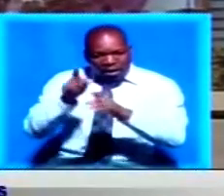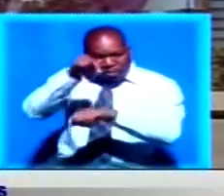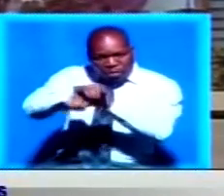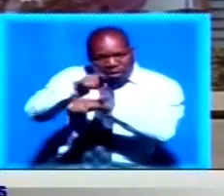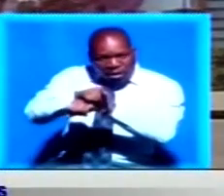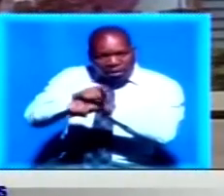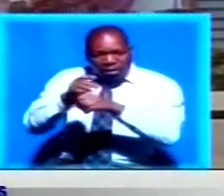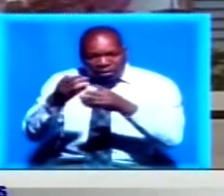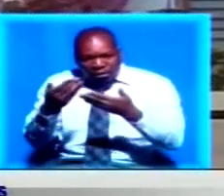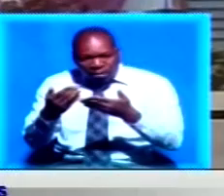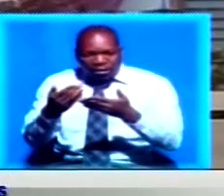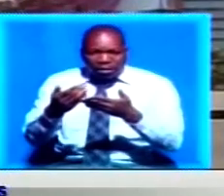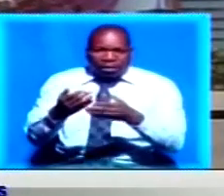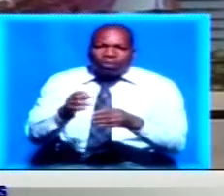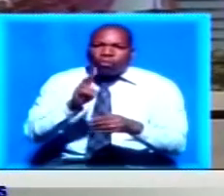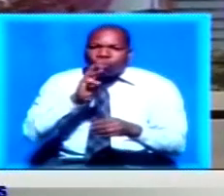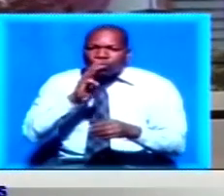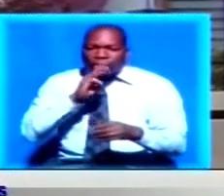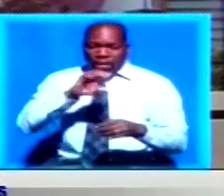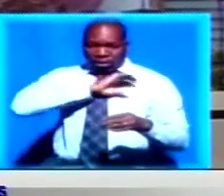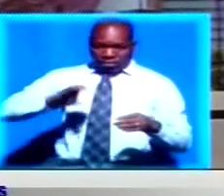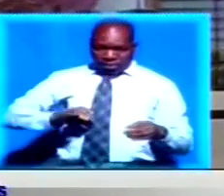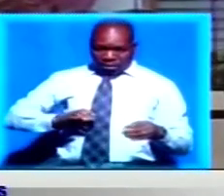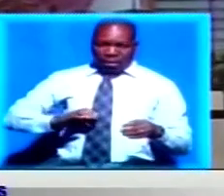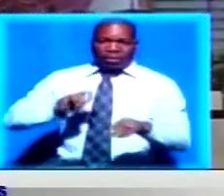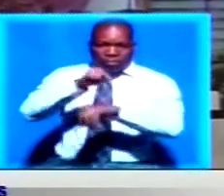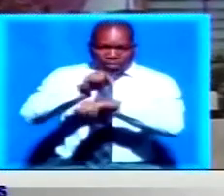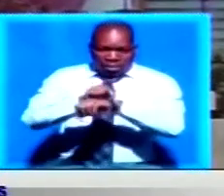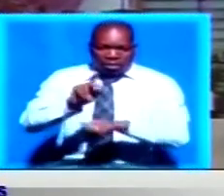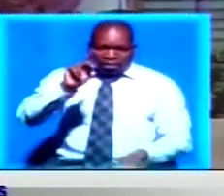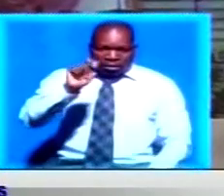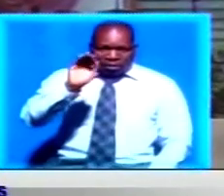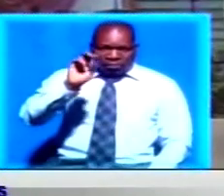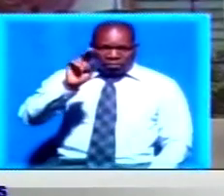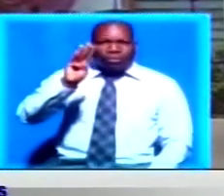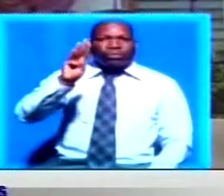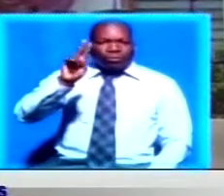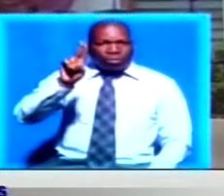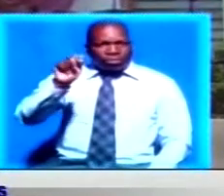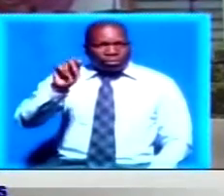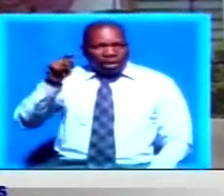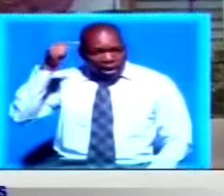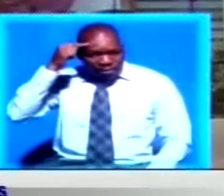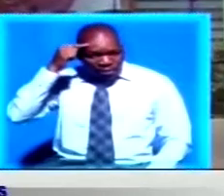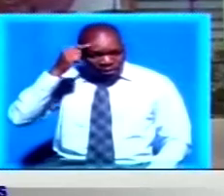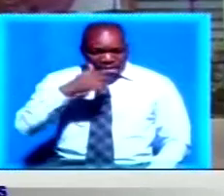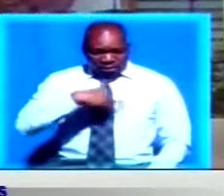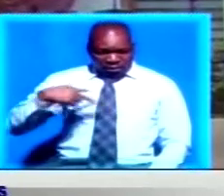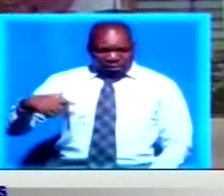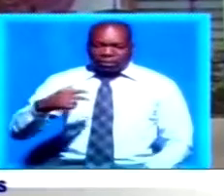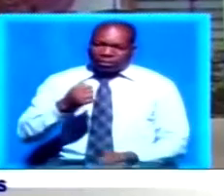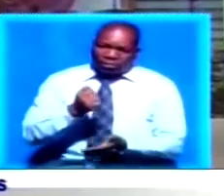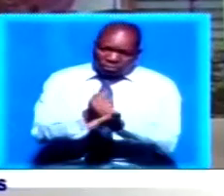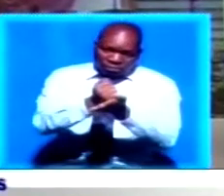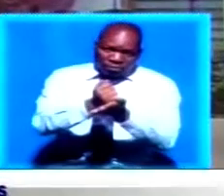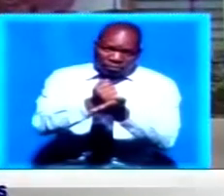built under the Kafubu Water and Sanitation Improvement Project and is funded by the Danish government through Danida. The